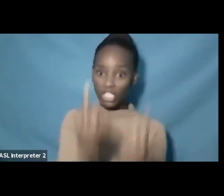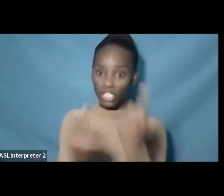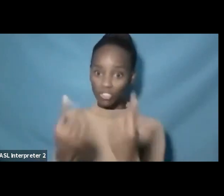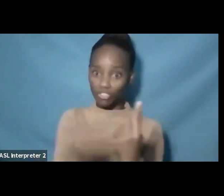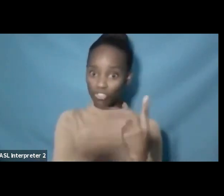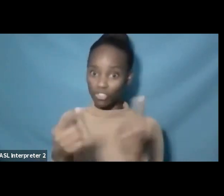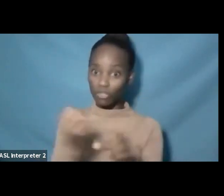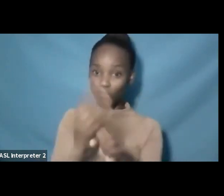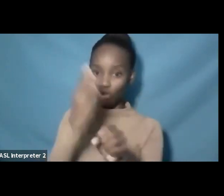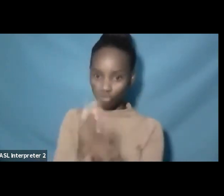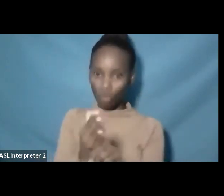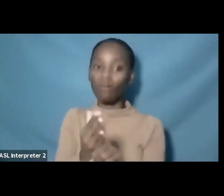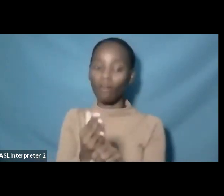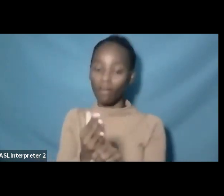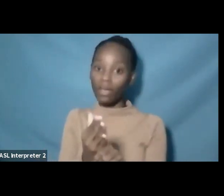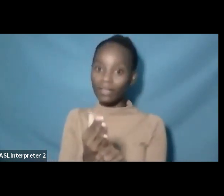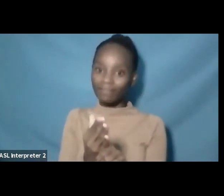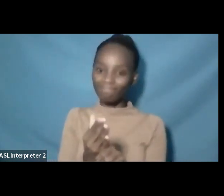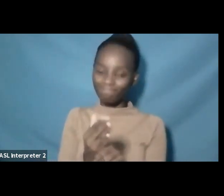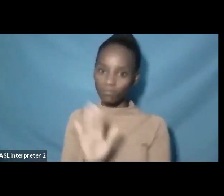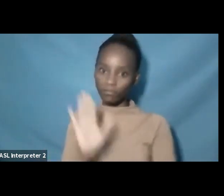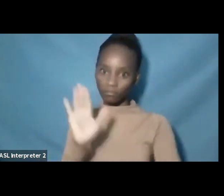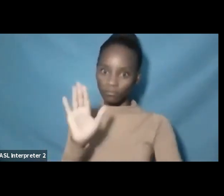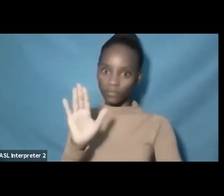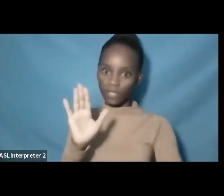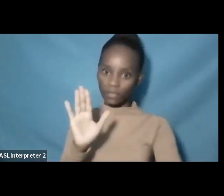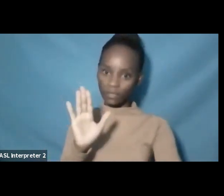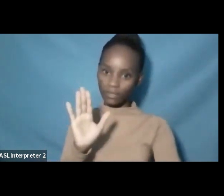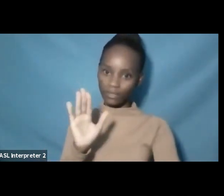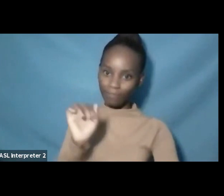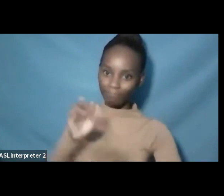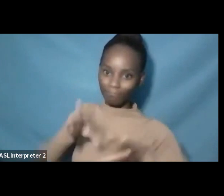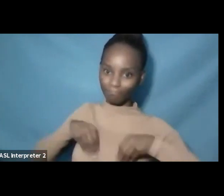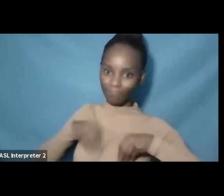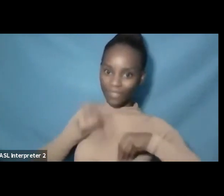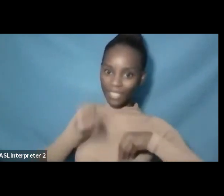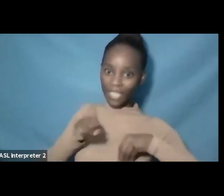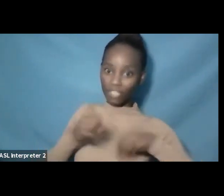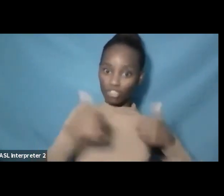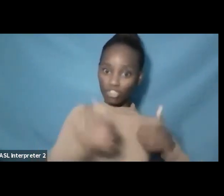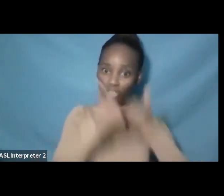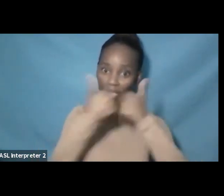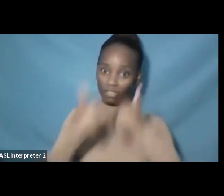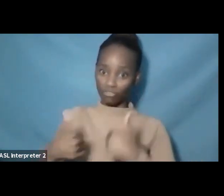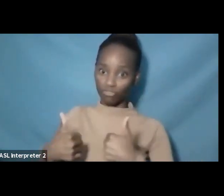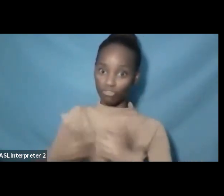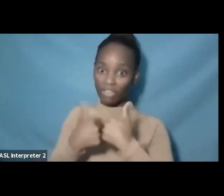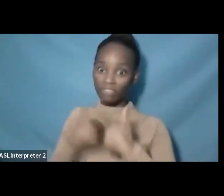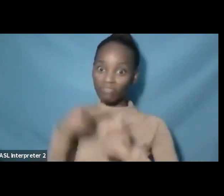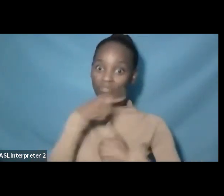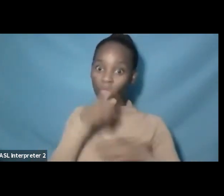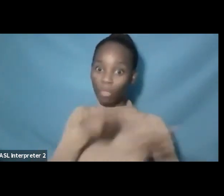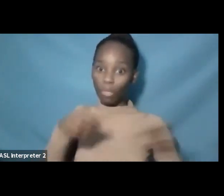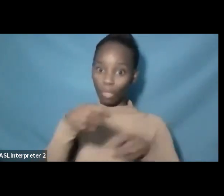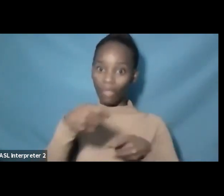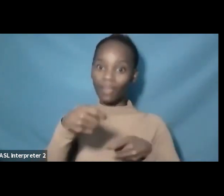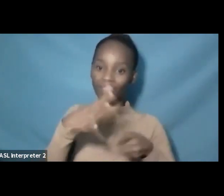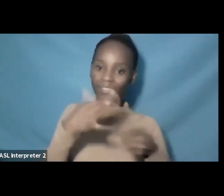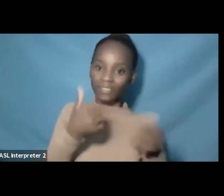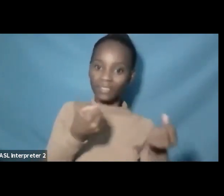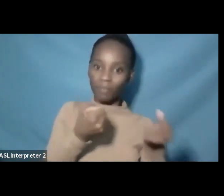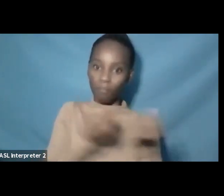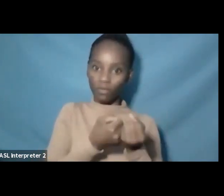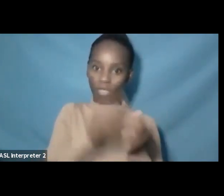to respond to these challenges of illicit trade. But most importantly, our SMME traders